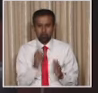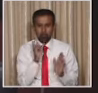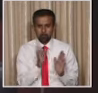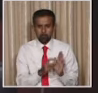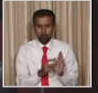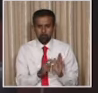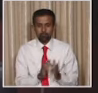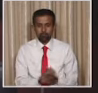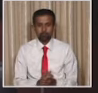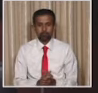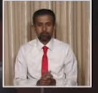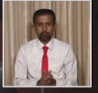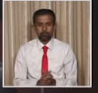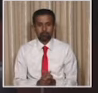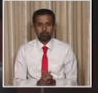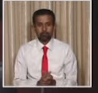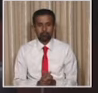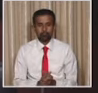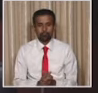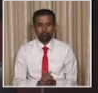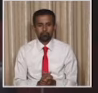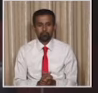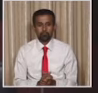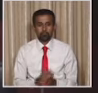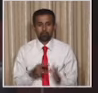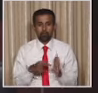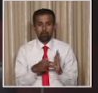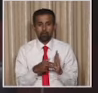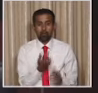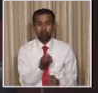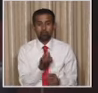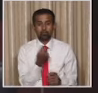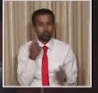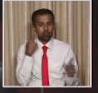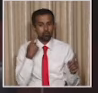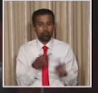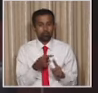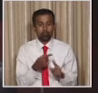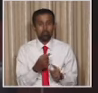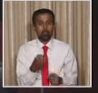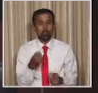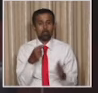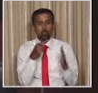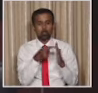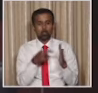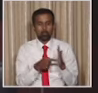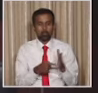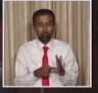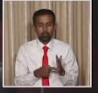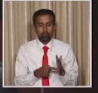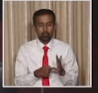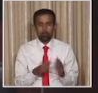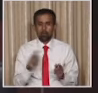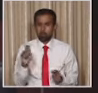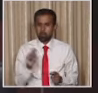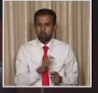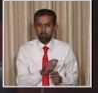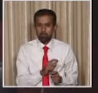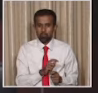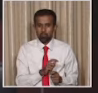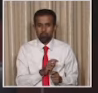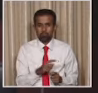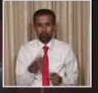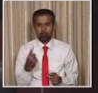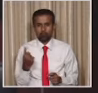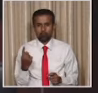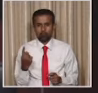targets that have been set on the economy. It may be on revenue, it may be on something else. What we then do is we alter